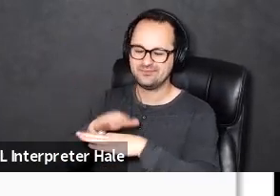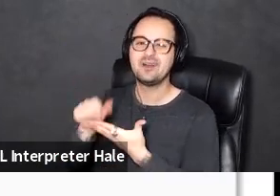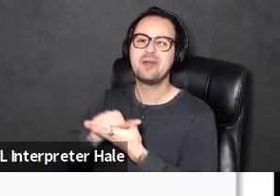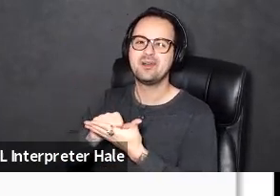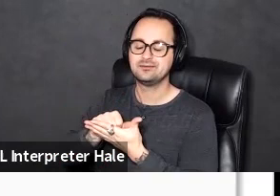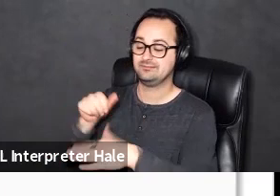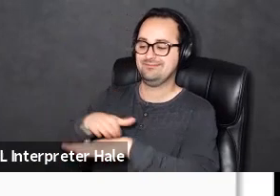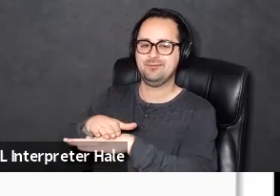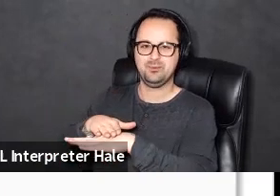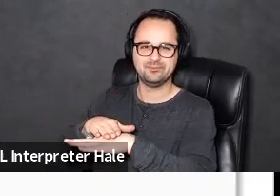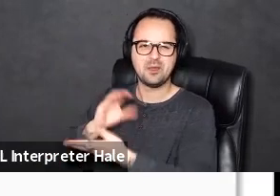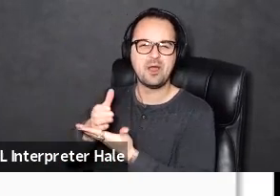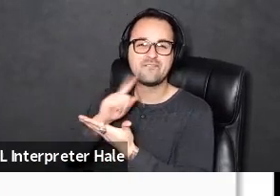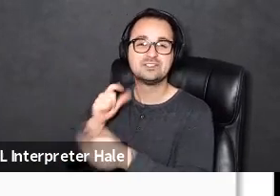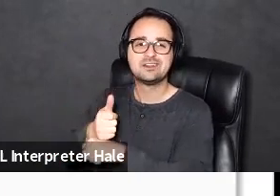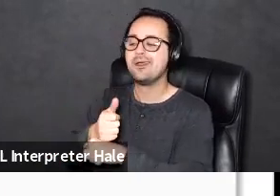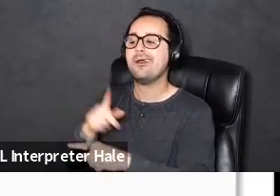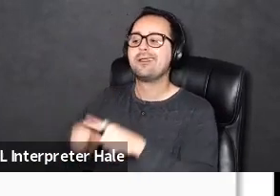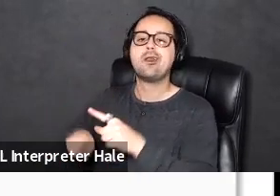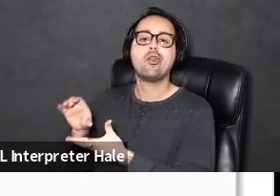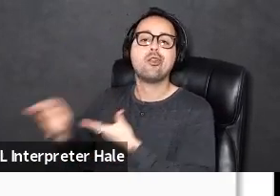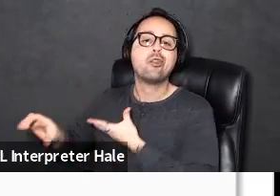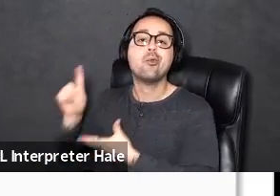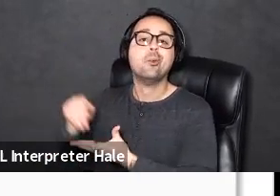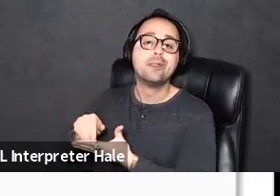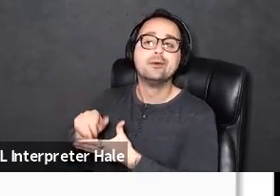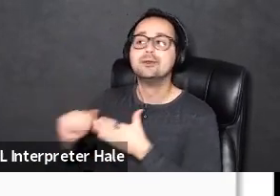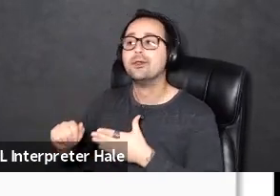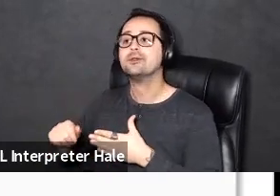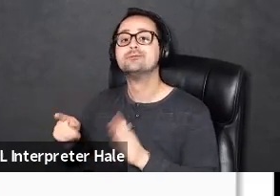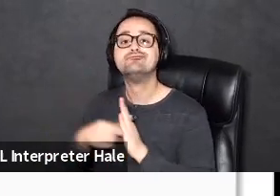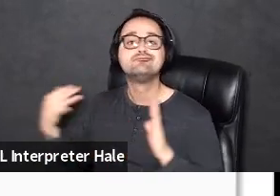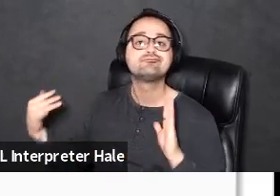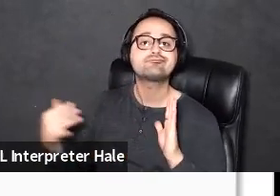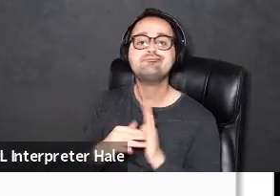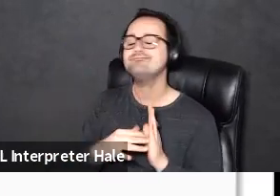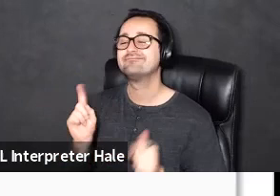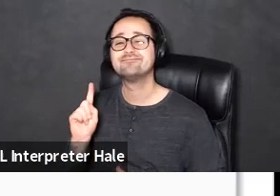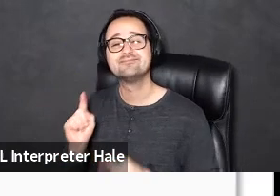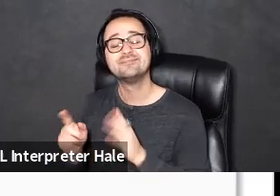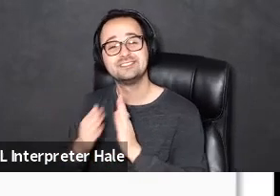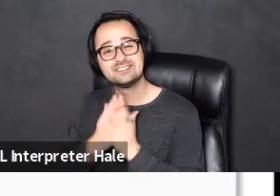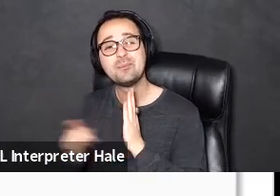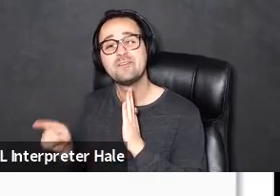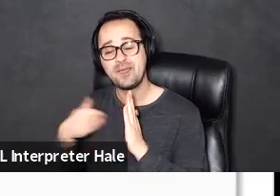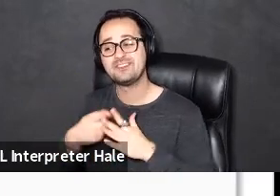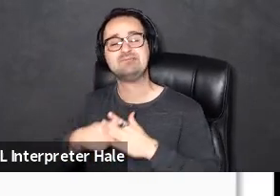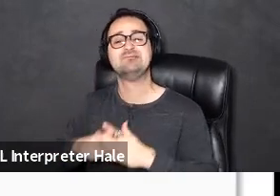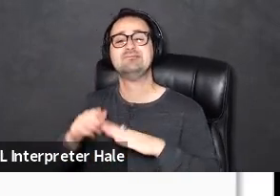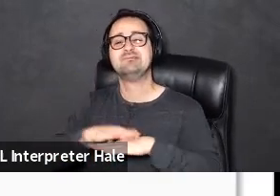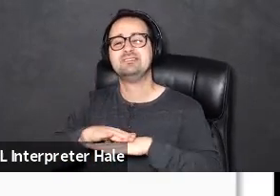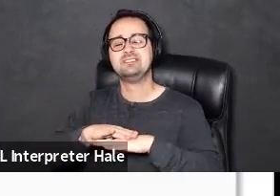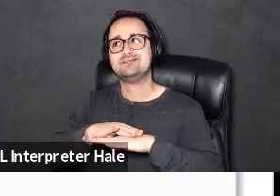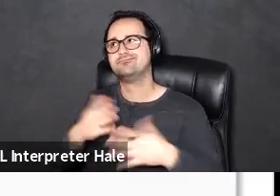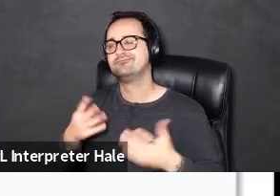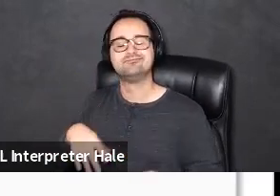to actually, you can't be just, you know, throwing in $1,000 here or $1,000 there. Some of them have a starting point of a minimum of